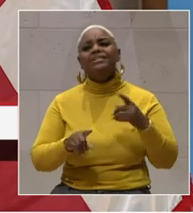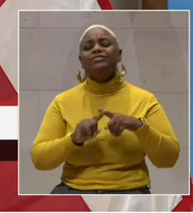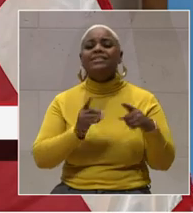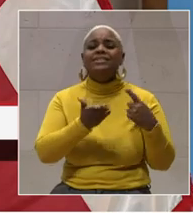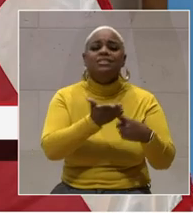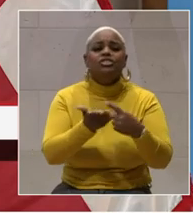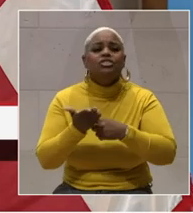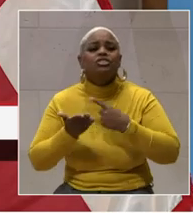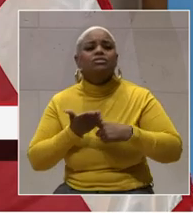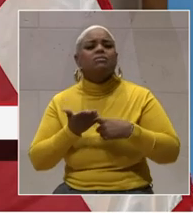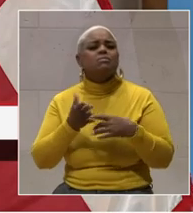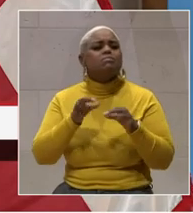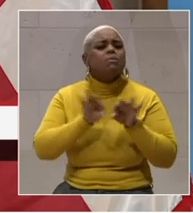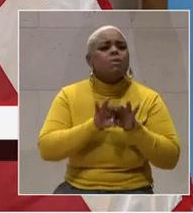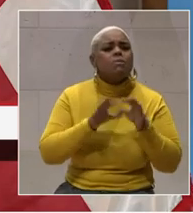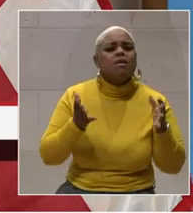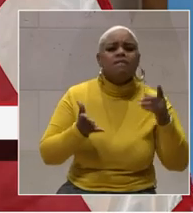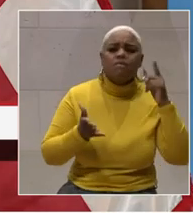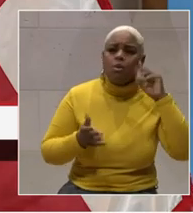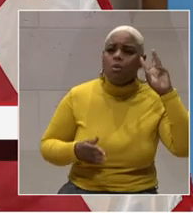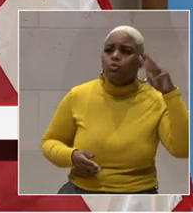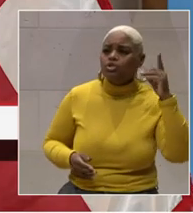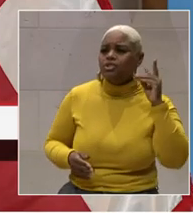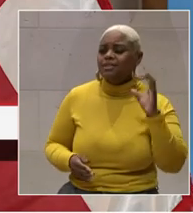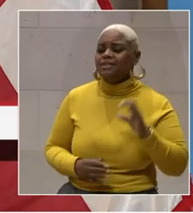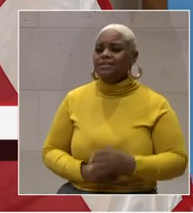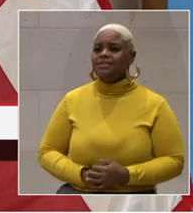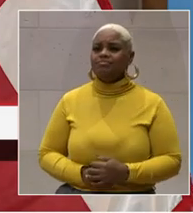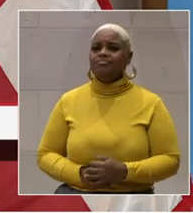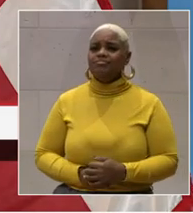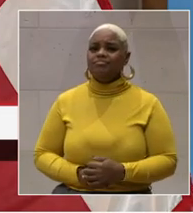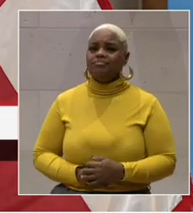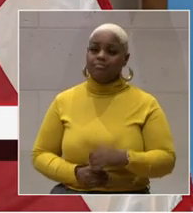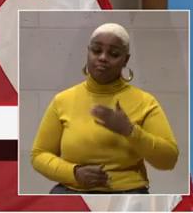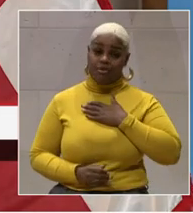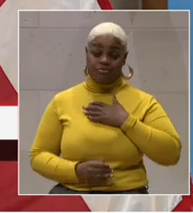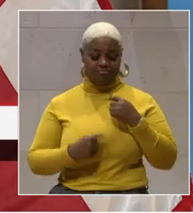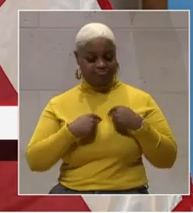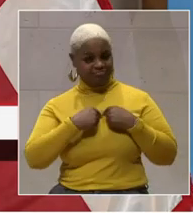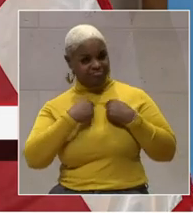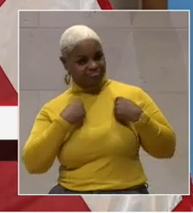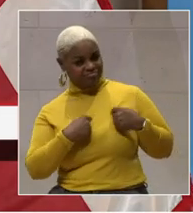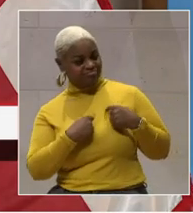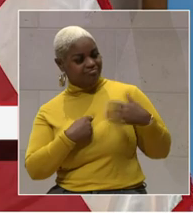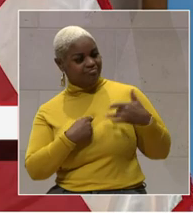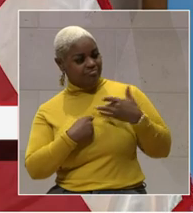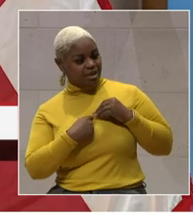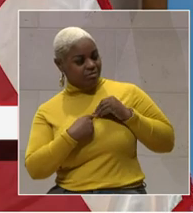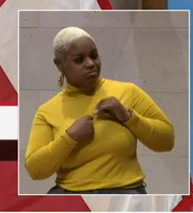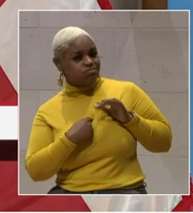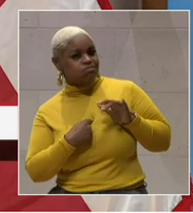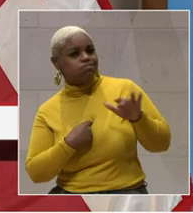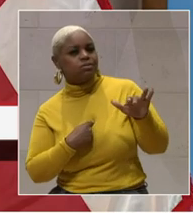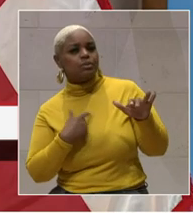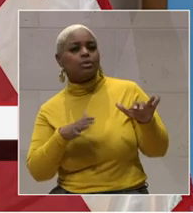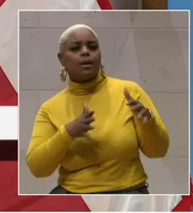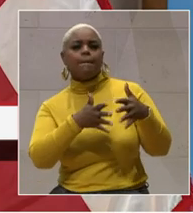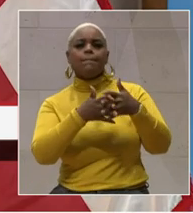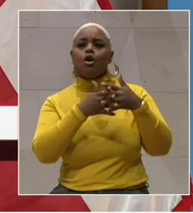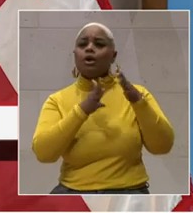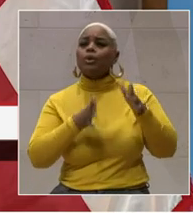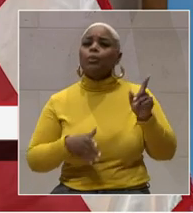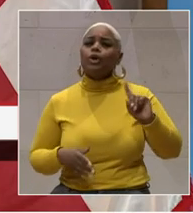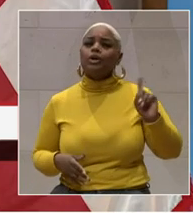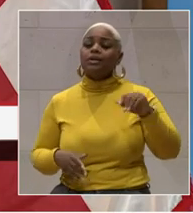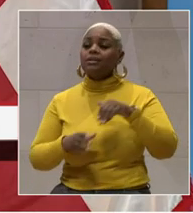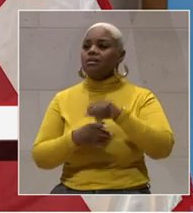D.C. and America's cities. Our hearts certainly go out to our fellow Americans in Los Angeles